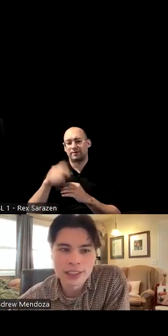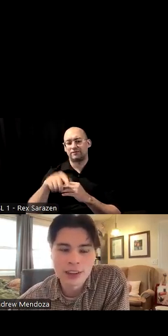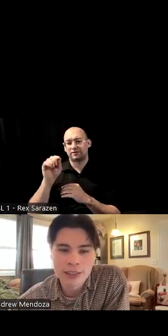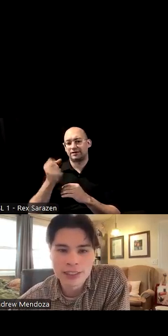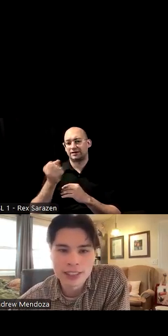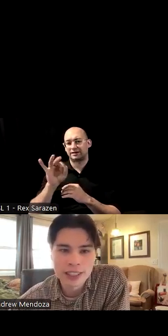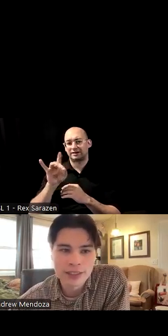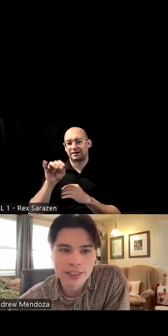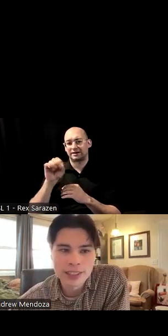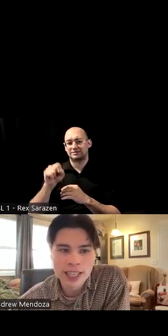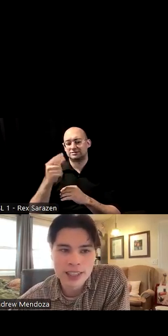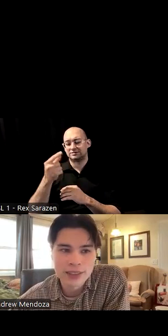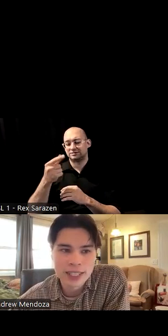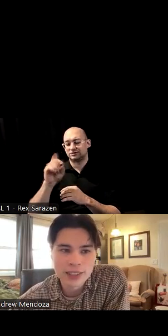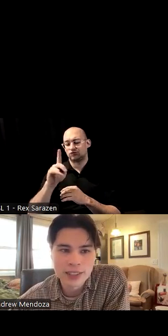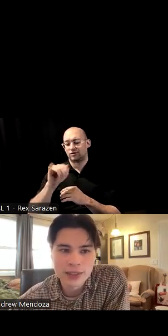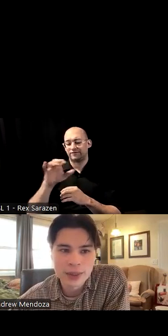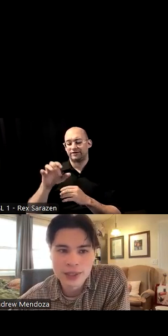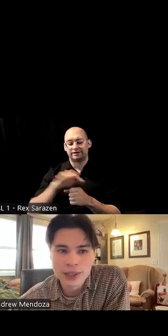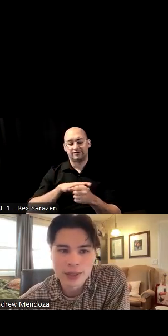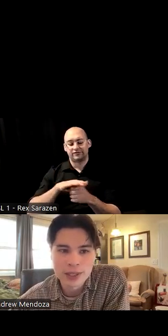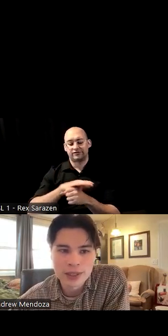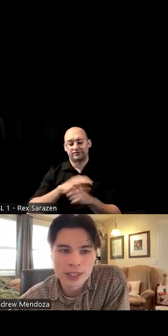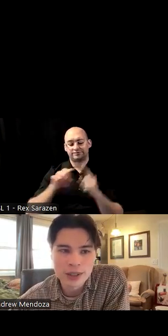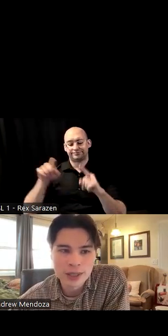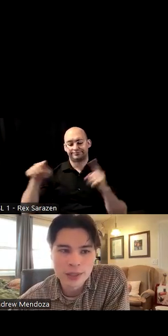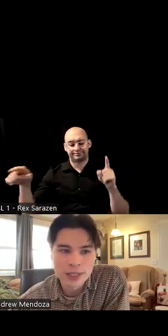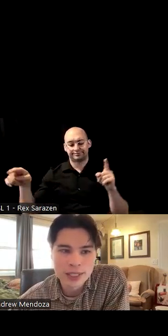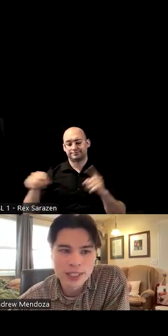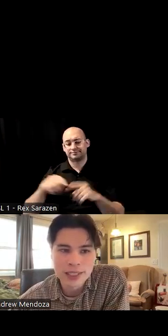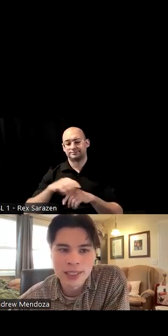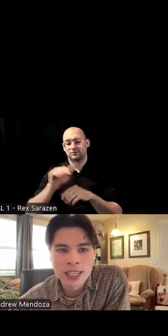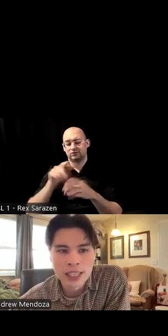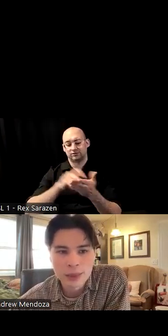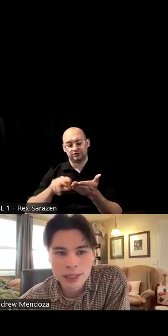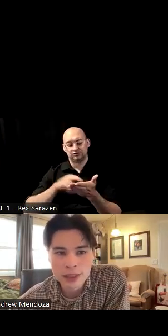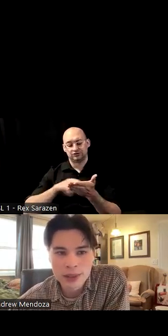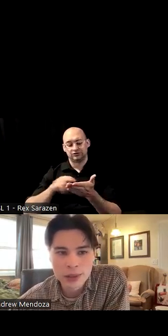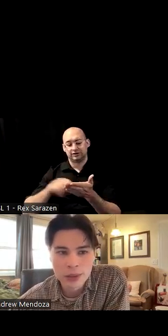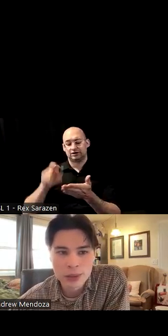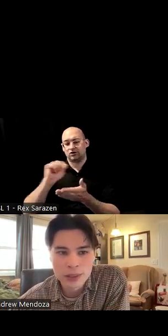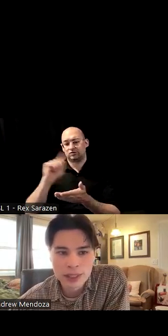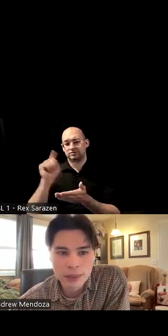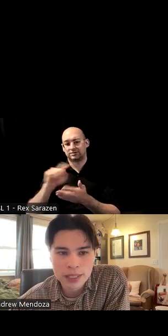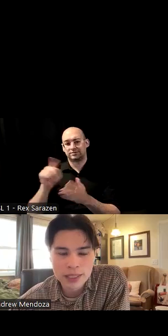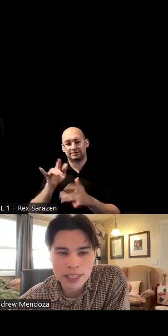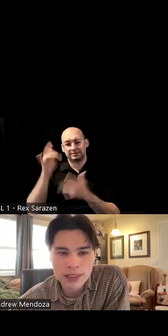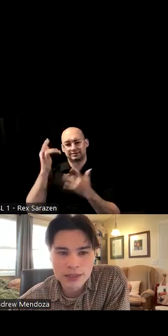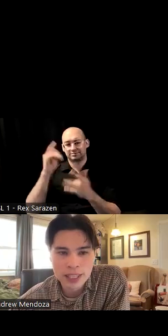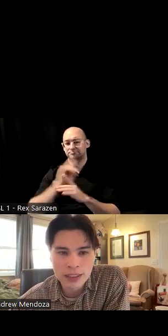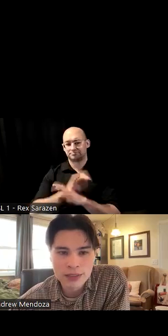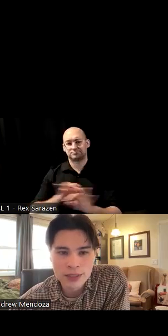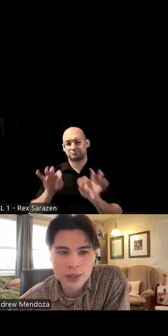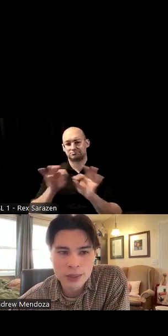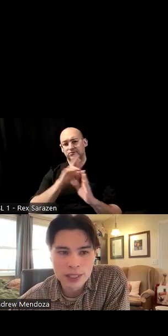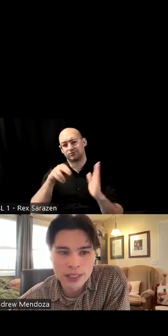a geographically diverse set of centers focused on researching Alzheimer's disease, and they play a critical role developing a standard